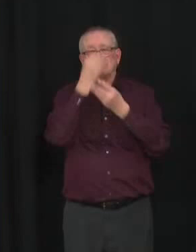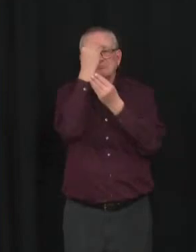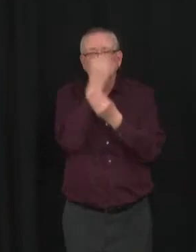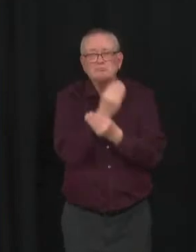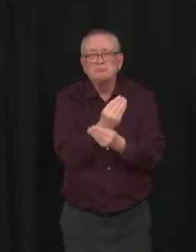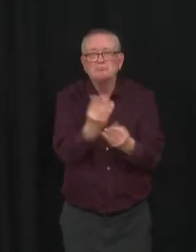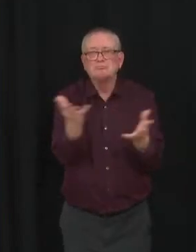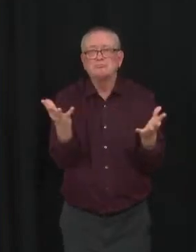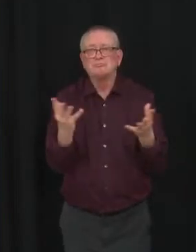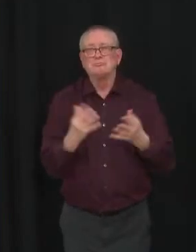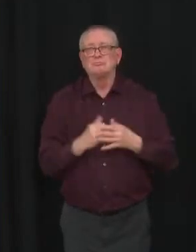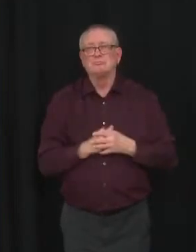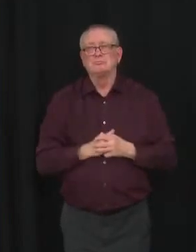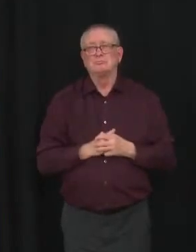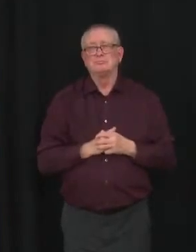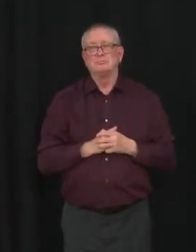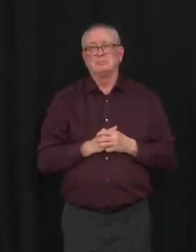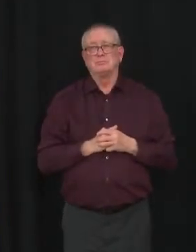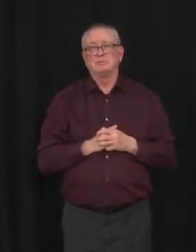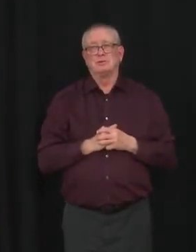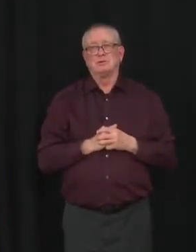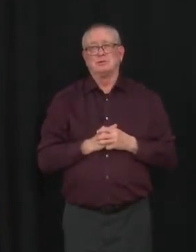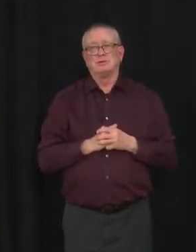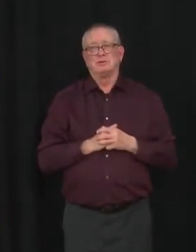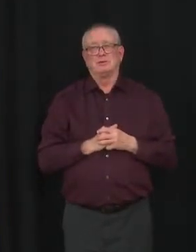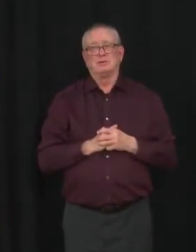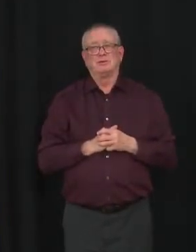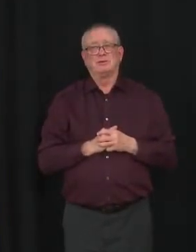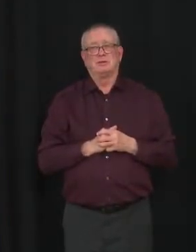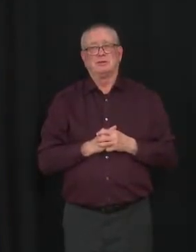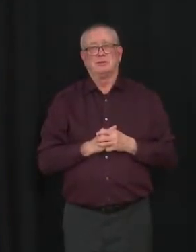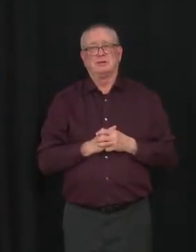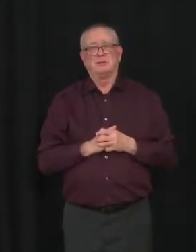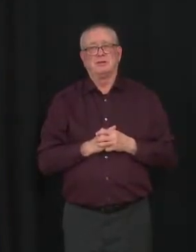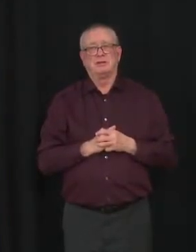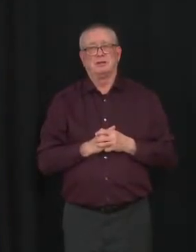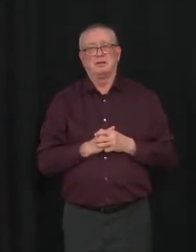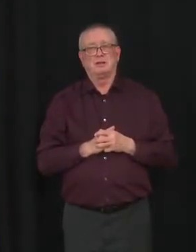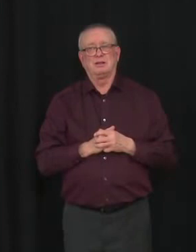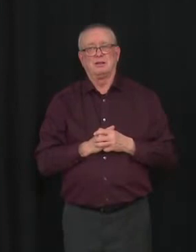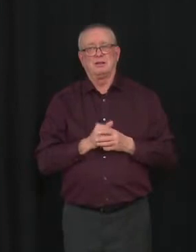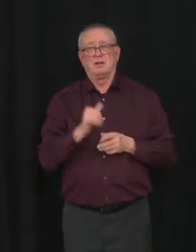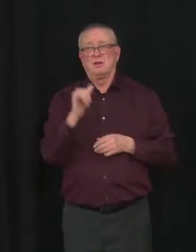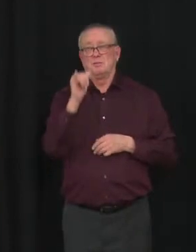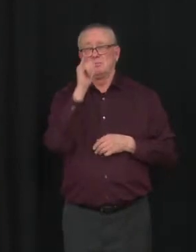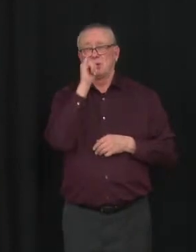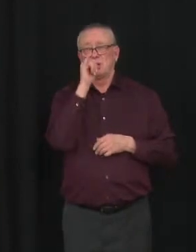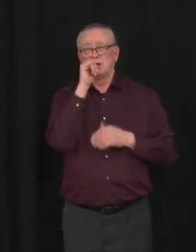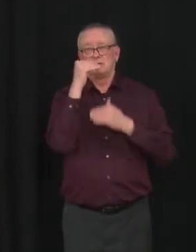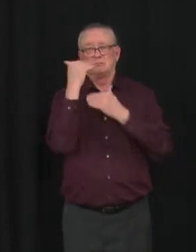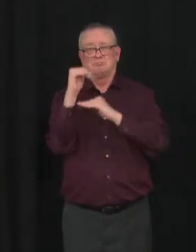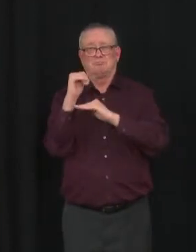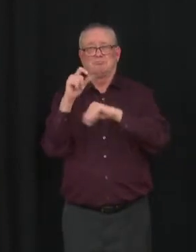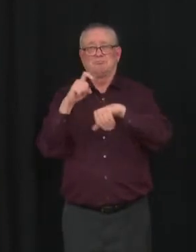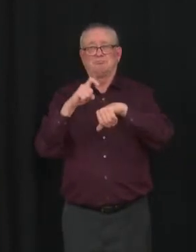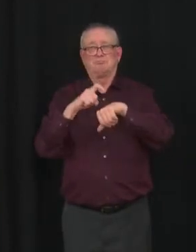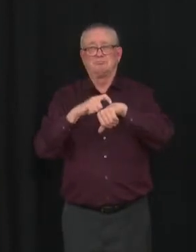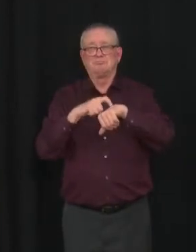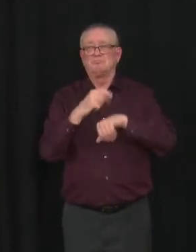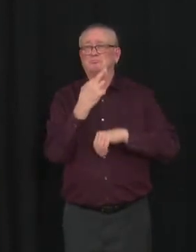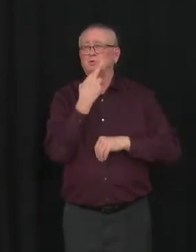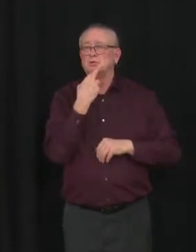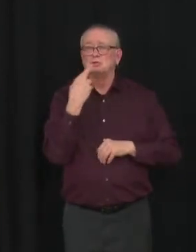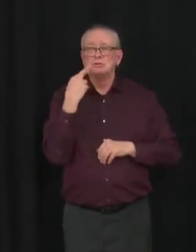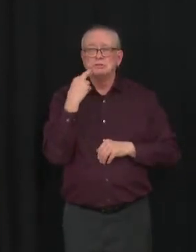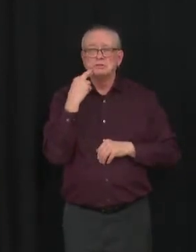reduced the time for cutting off alcohol service at licensed facilities, that EMS reported a